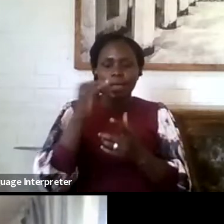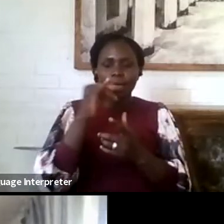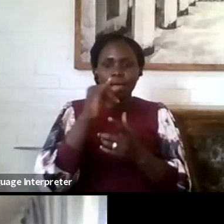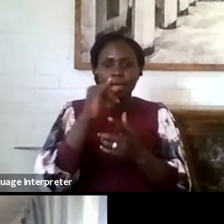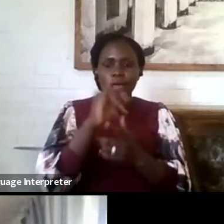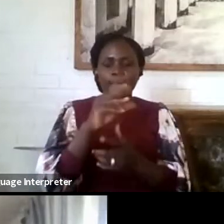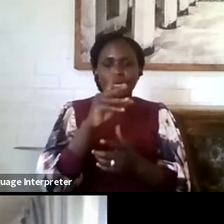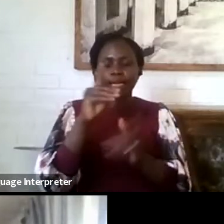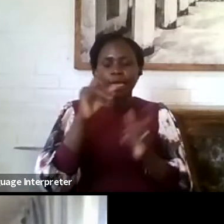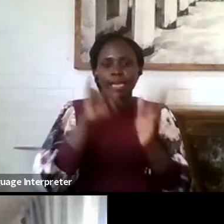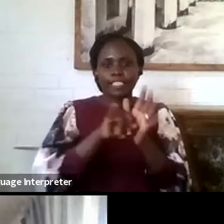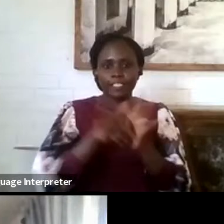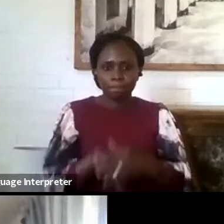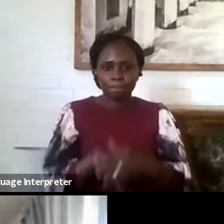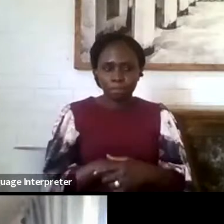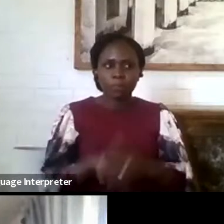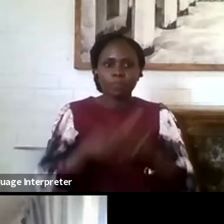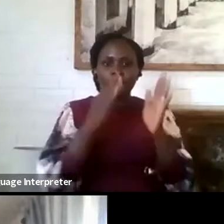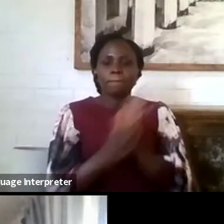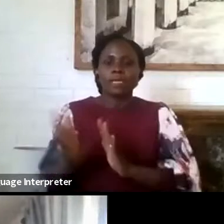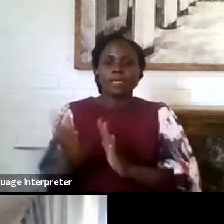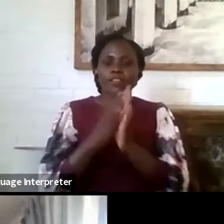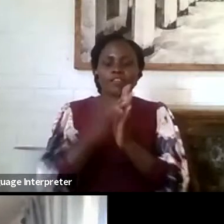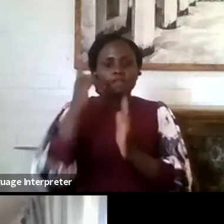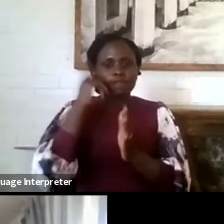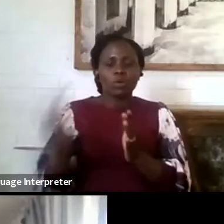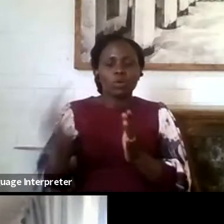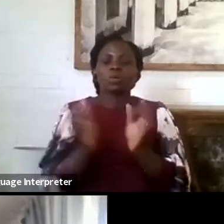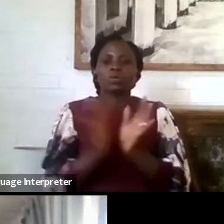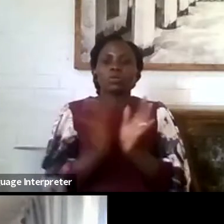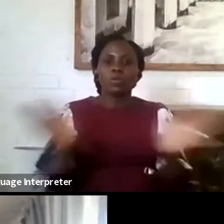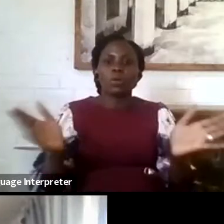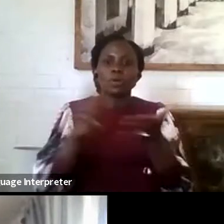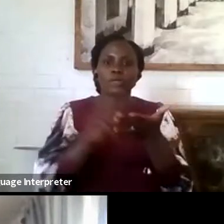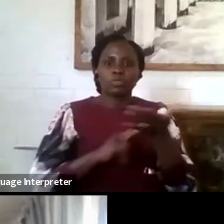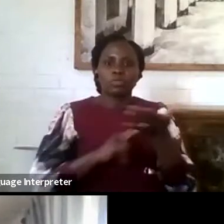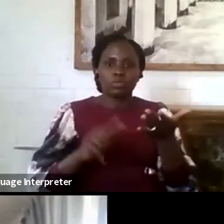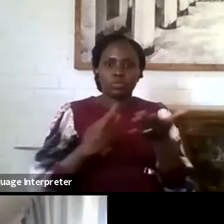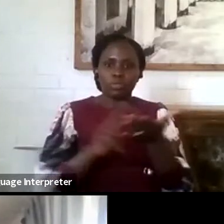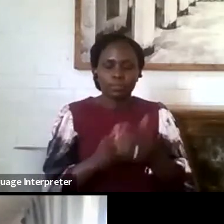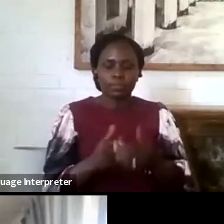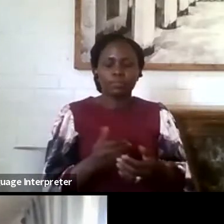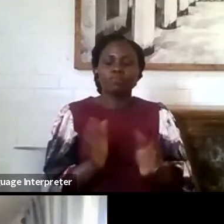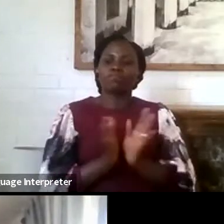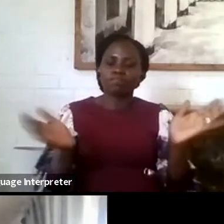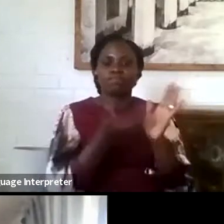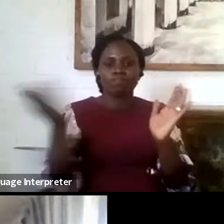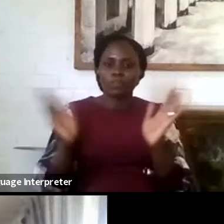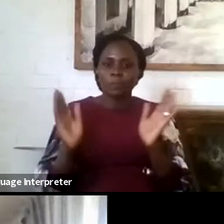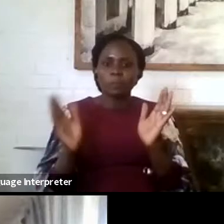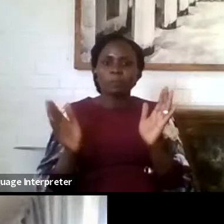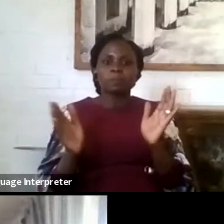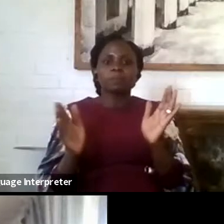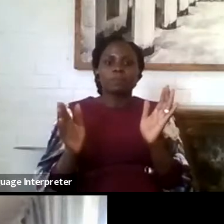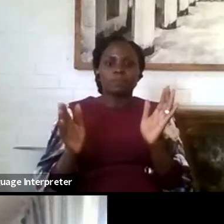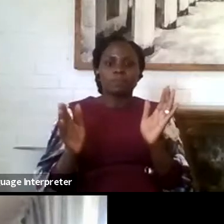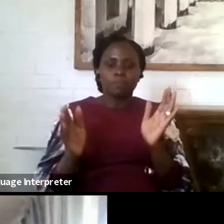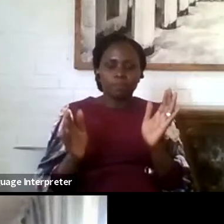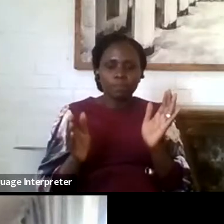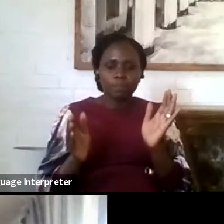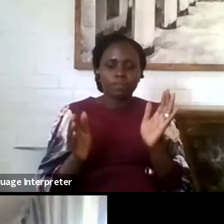for global use. Interoperability across borders of digital identity can increase and enable